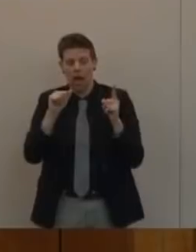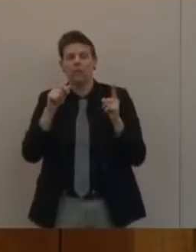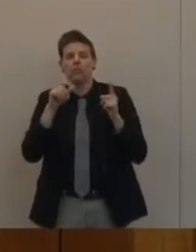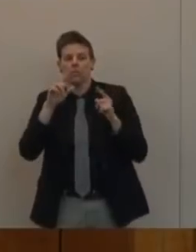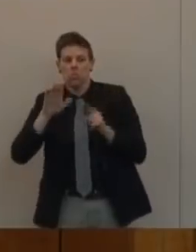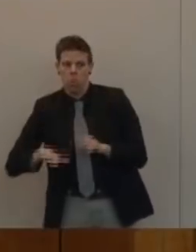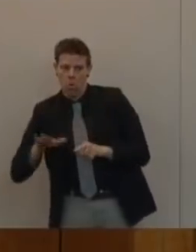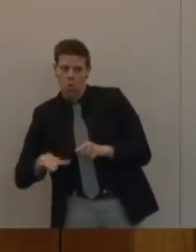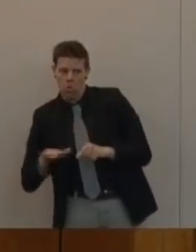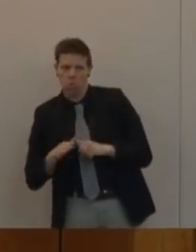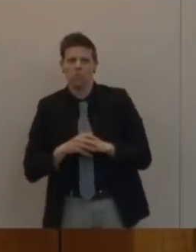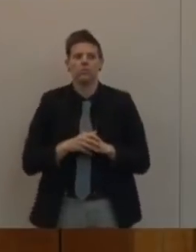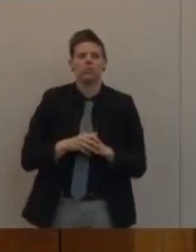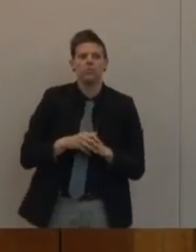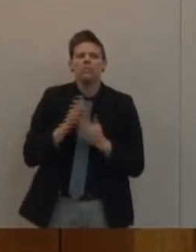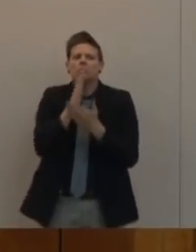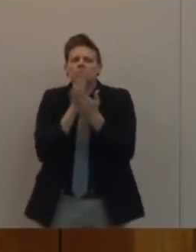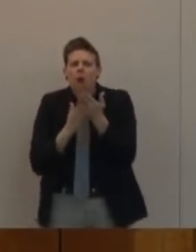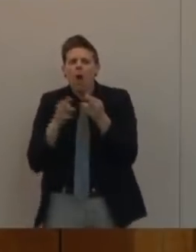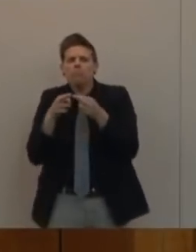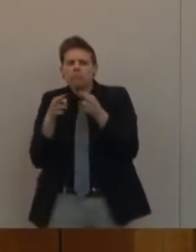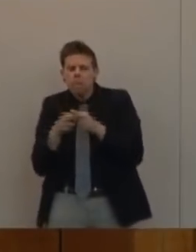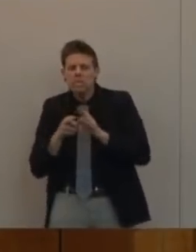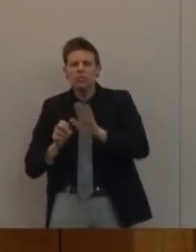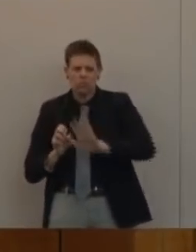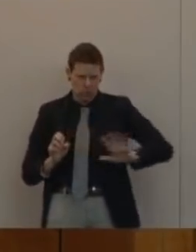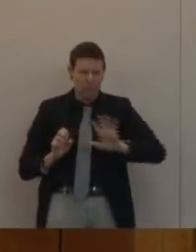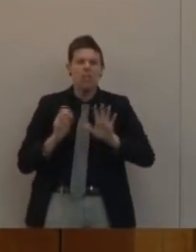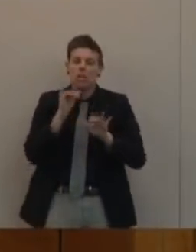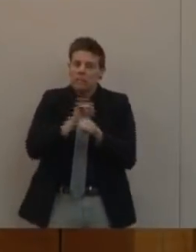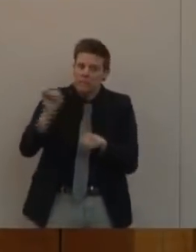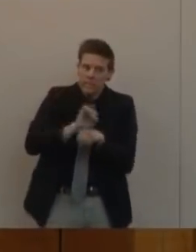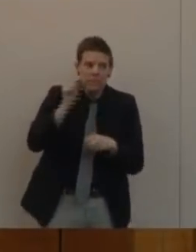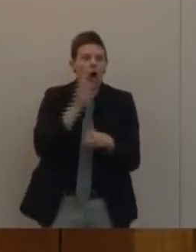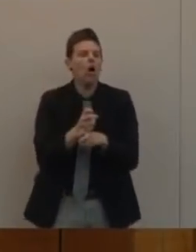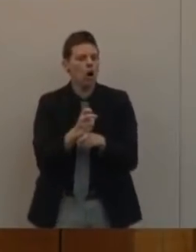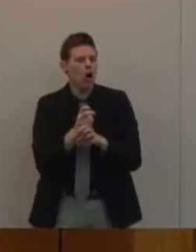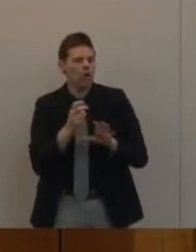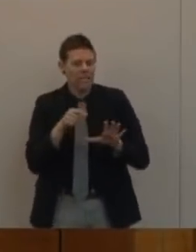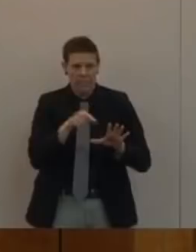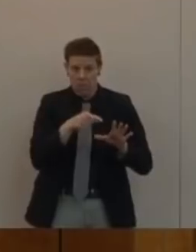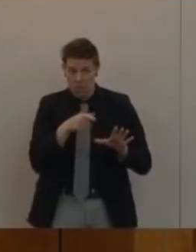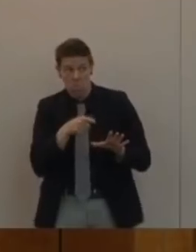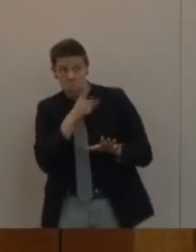regional delivery system team is working hard now to plan for the next